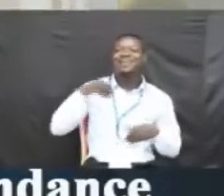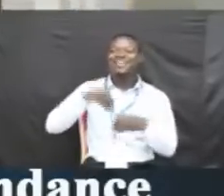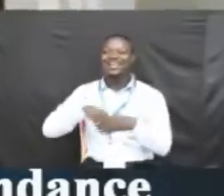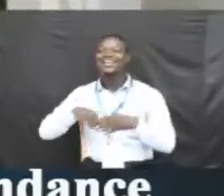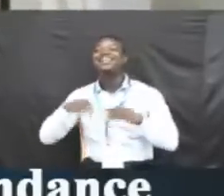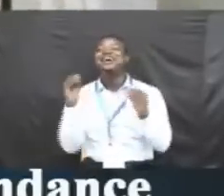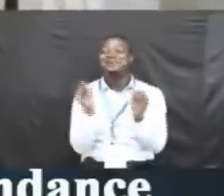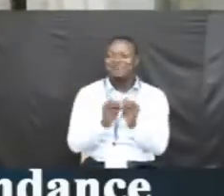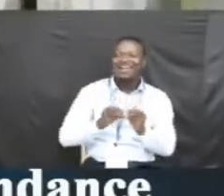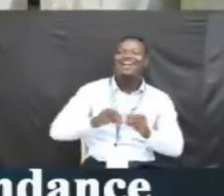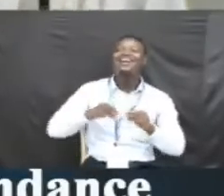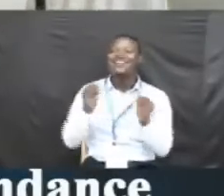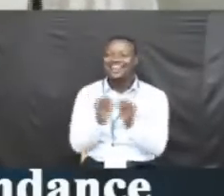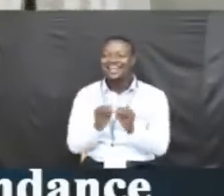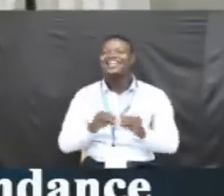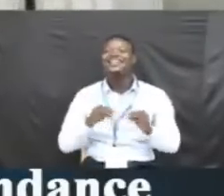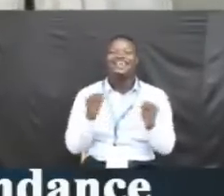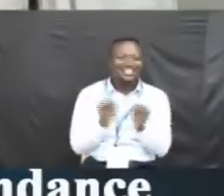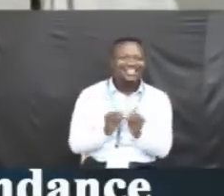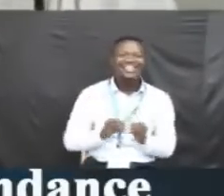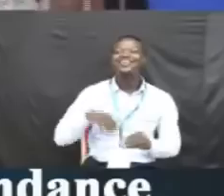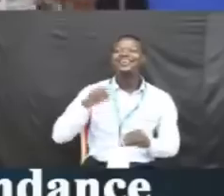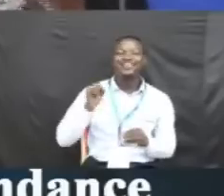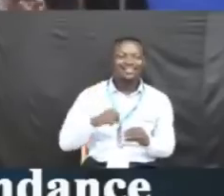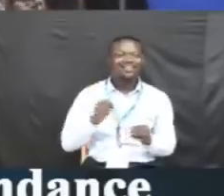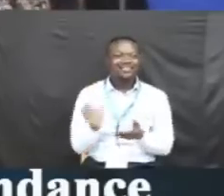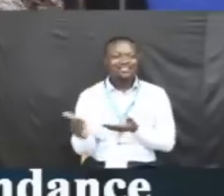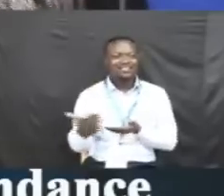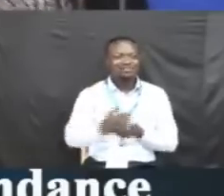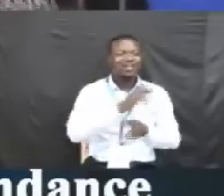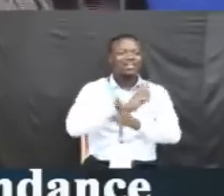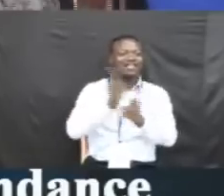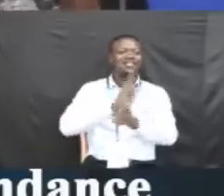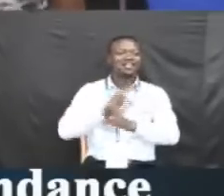drip in our destructive.